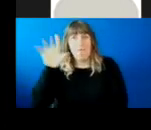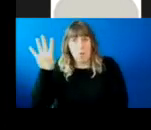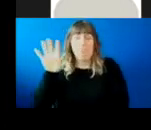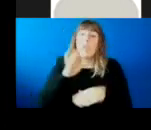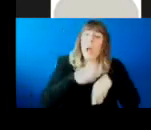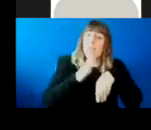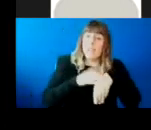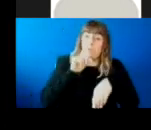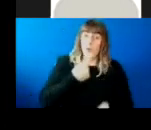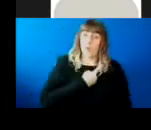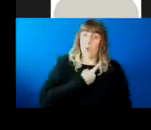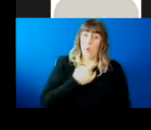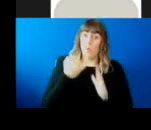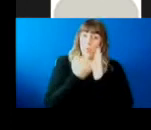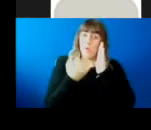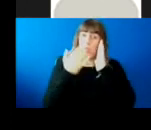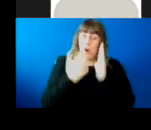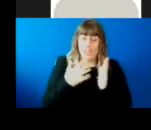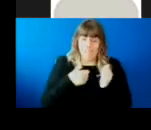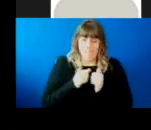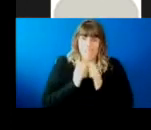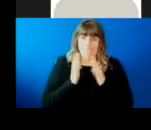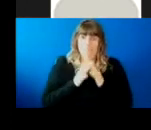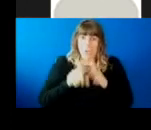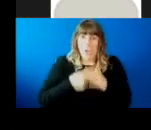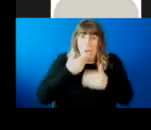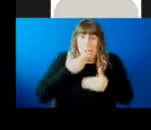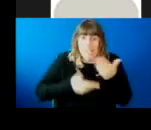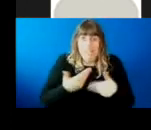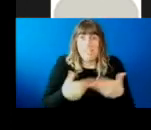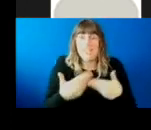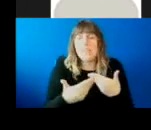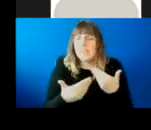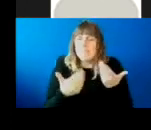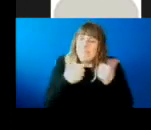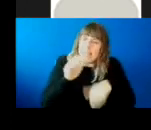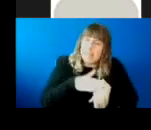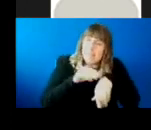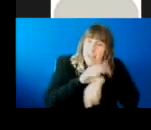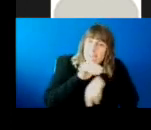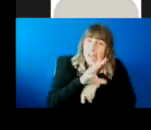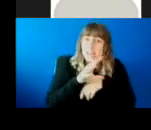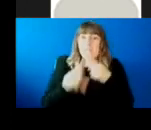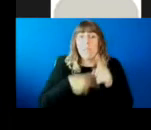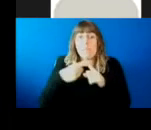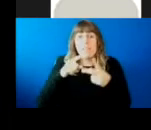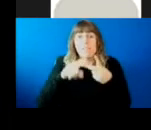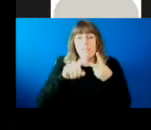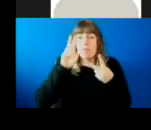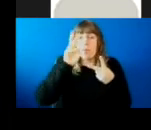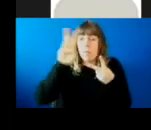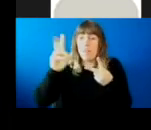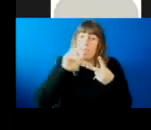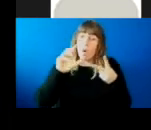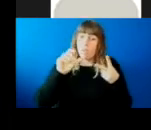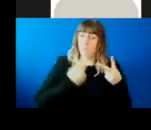starting out, and like, yeah, what if you have an idea of platforms for websites for solo artists? For